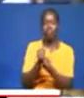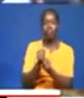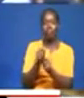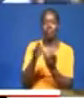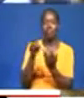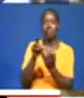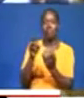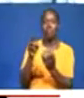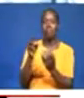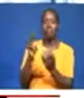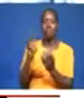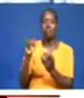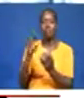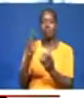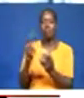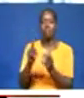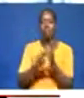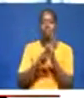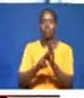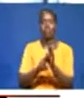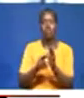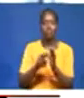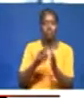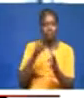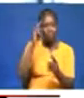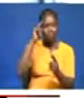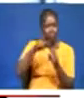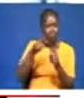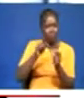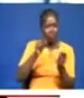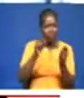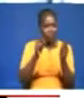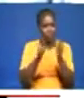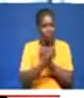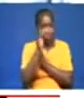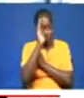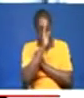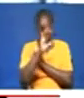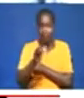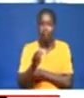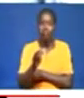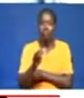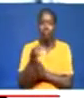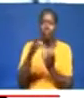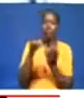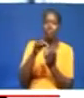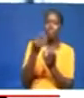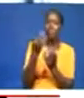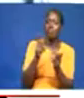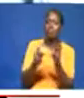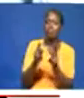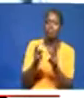ward representatives. Kwa sisi haja yetu ya Bungoma ni kurekebisha Bungoma County. Nomination watu watatu hao